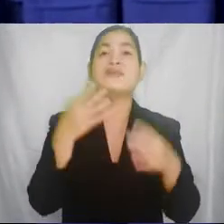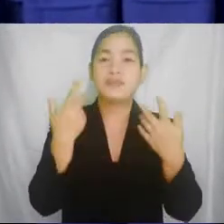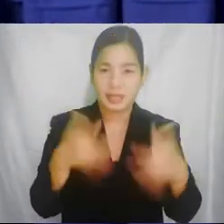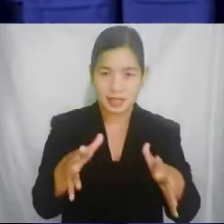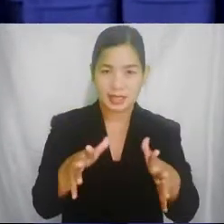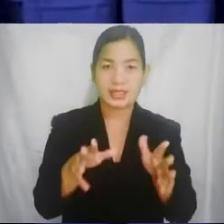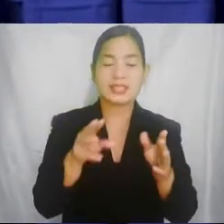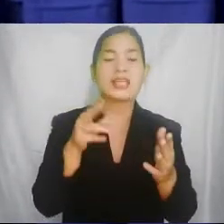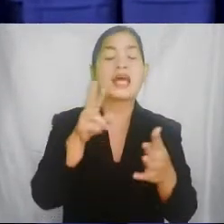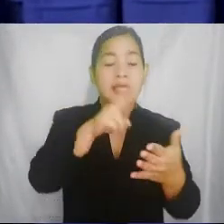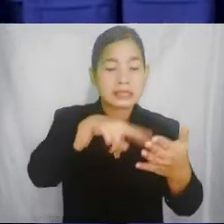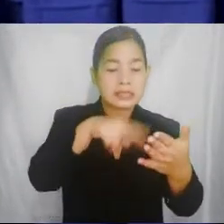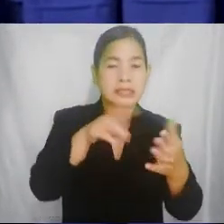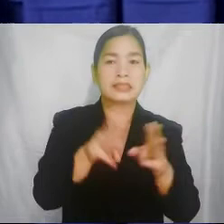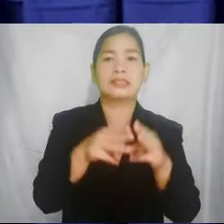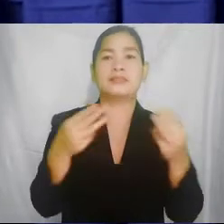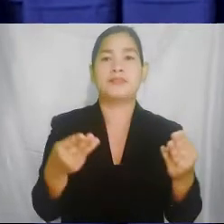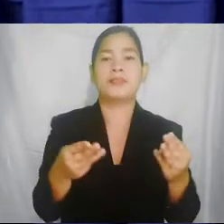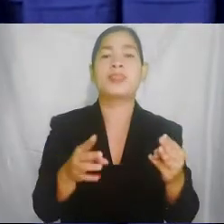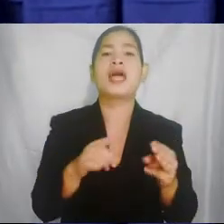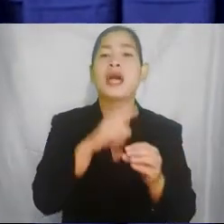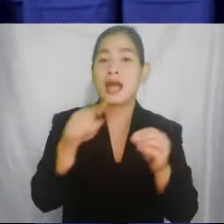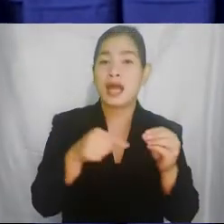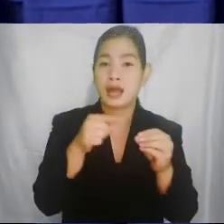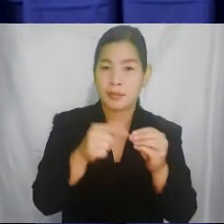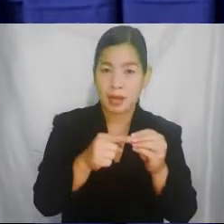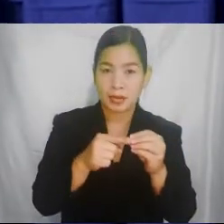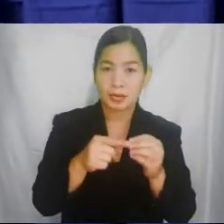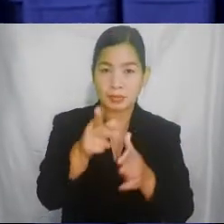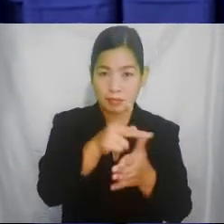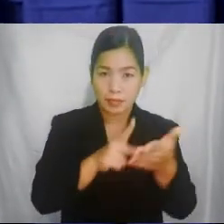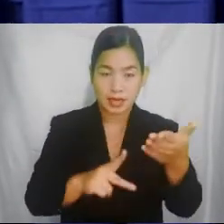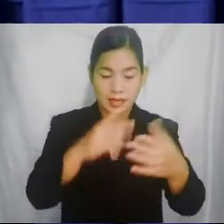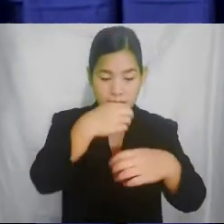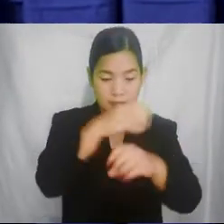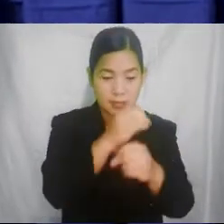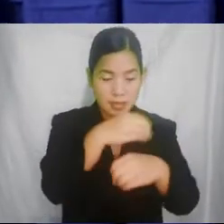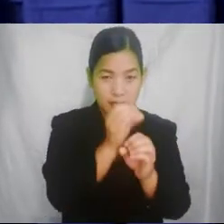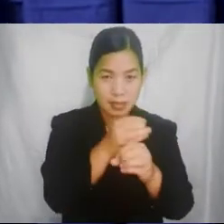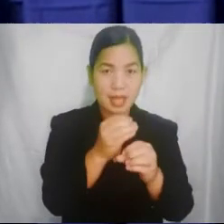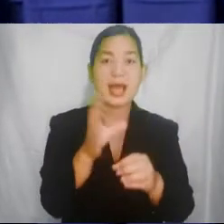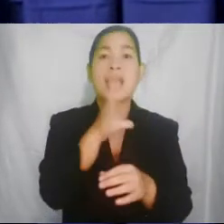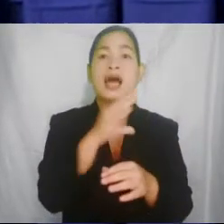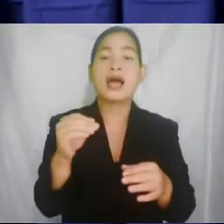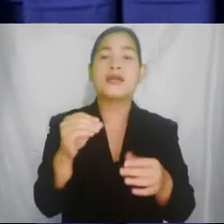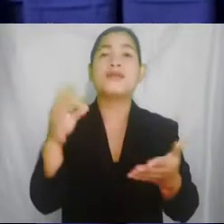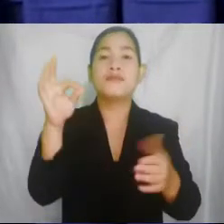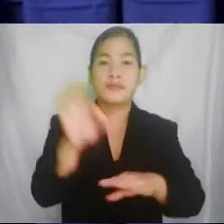about identifying the parts of the microscope and their corresponding functions.